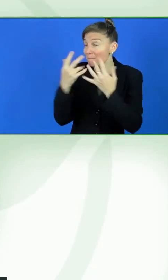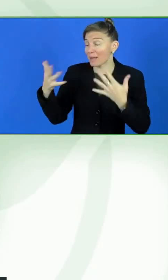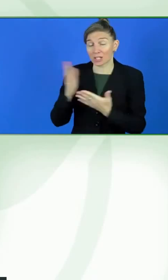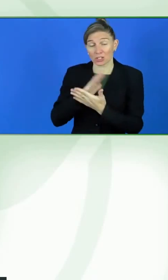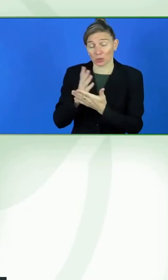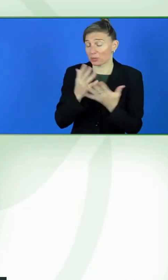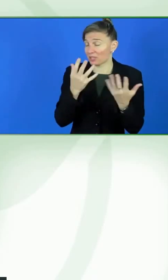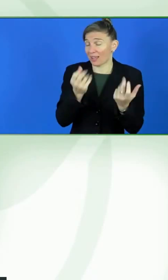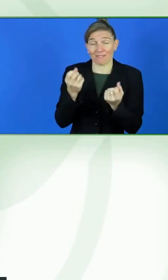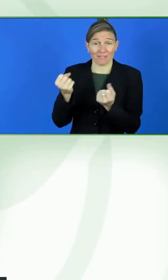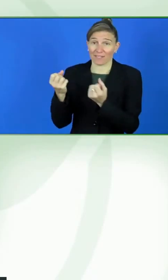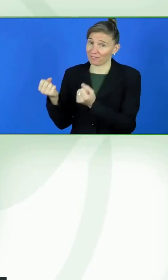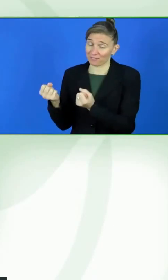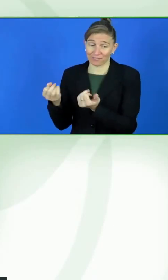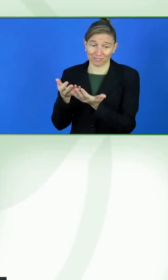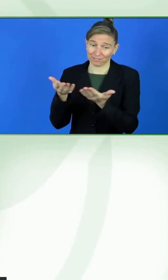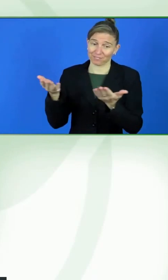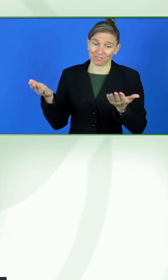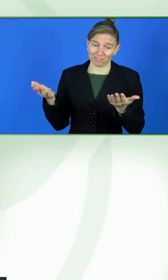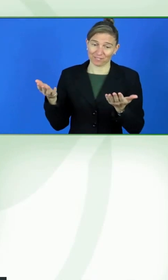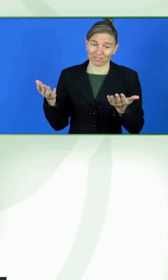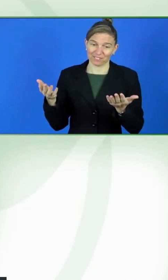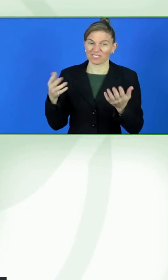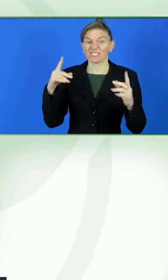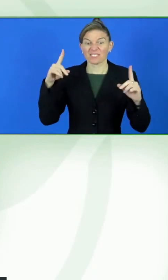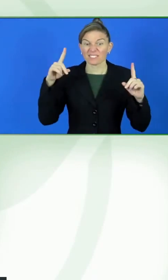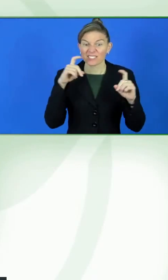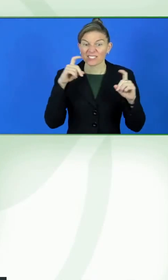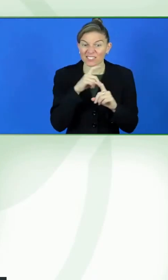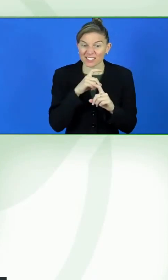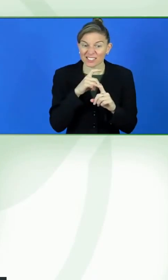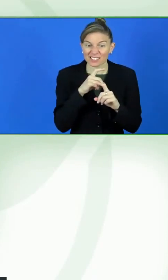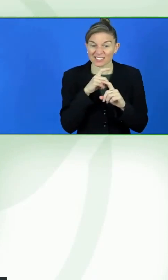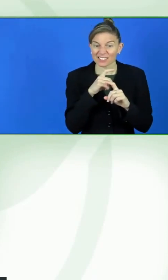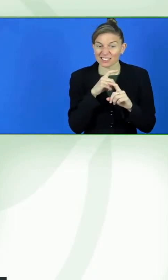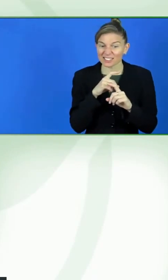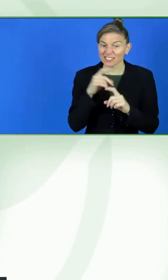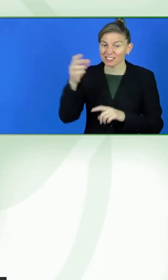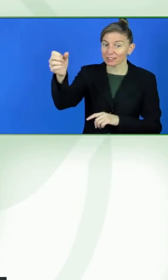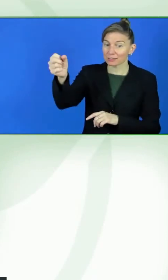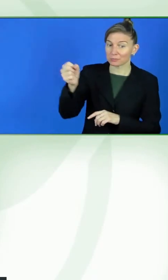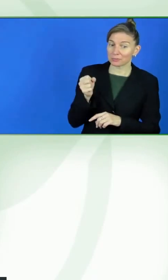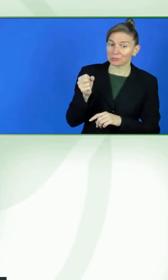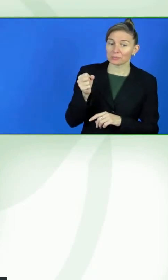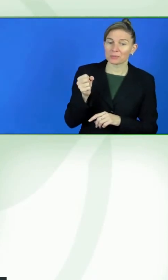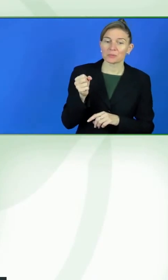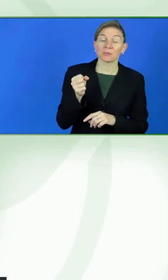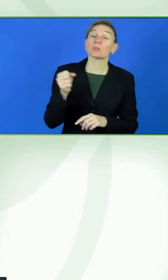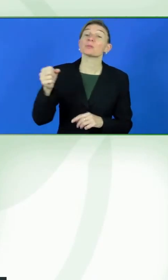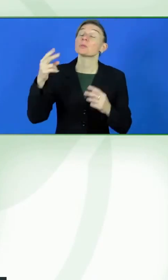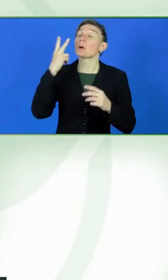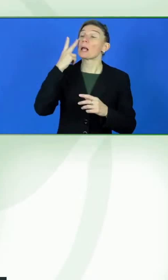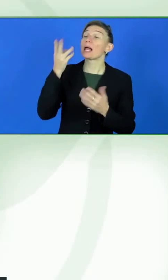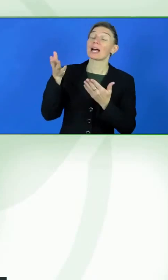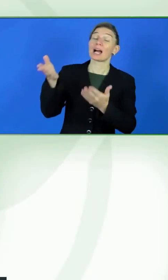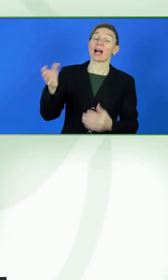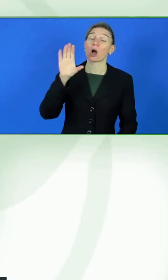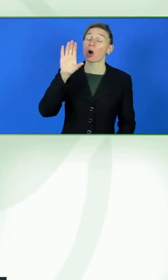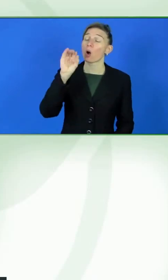So let's hear what Concepción has developed in this